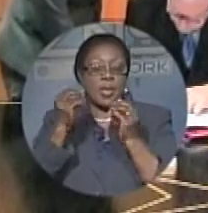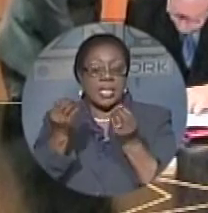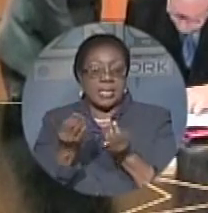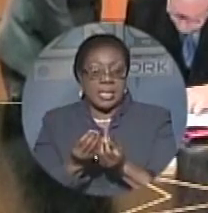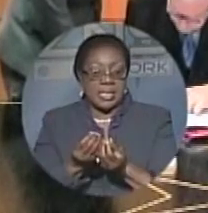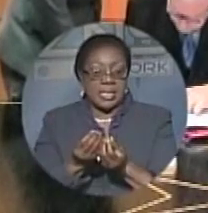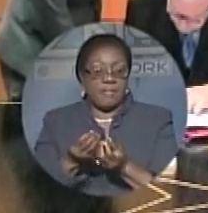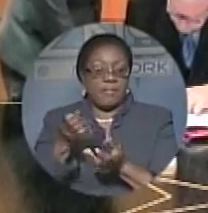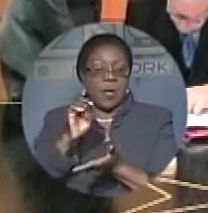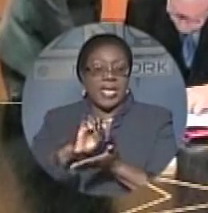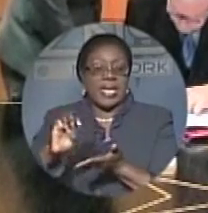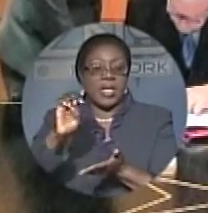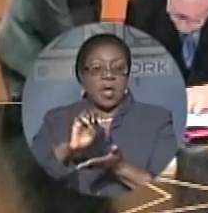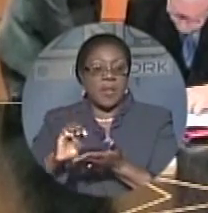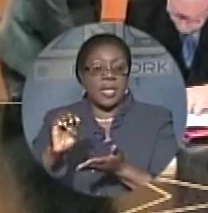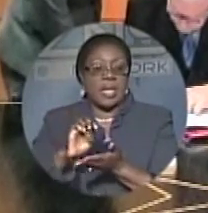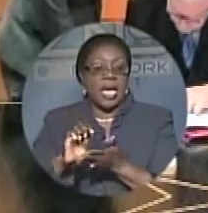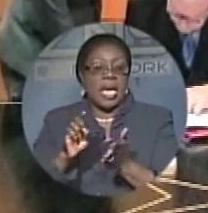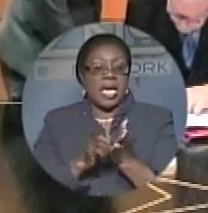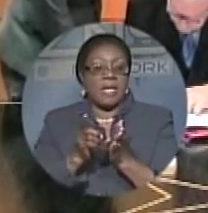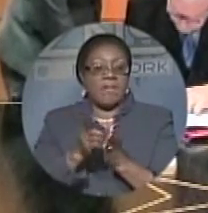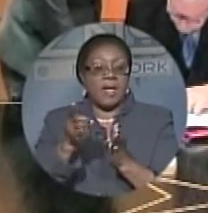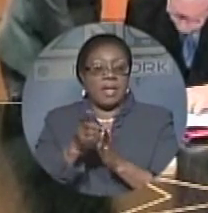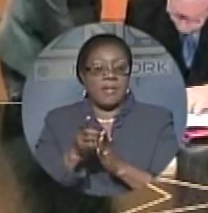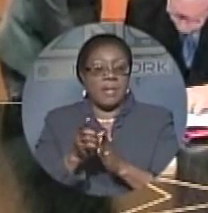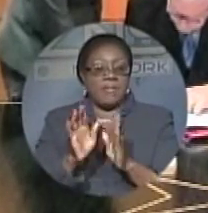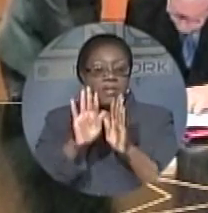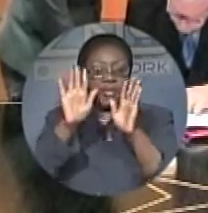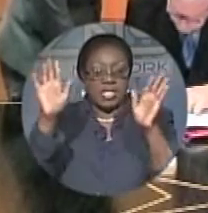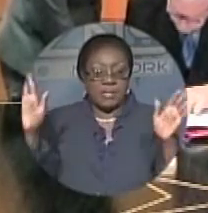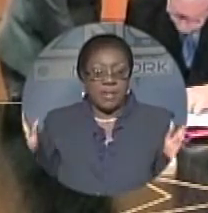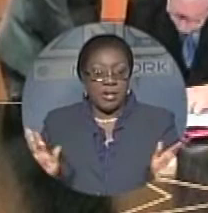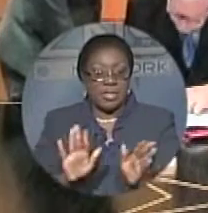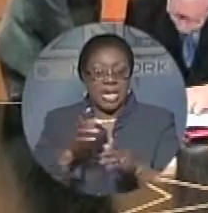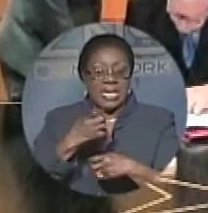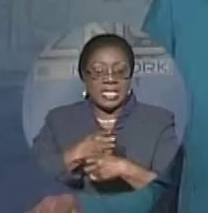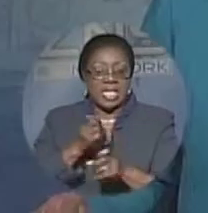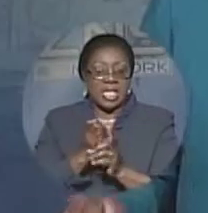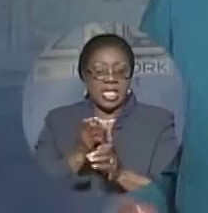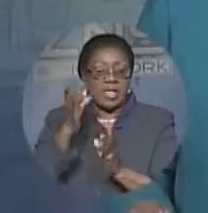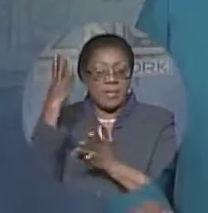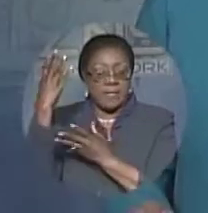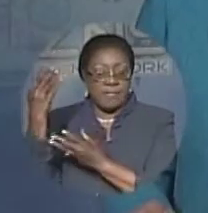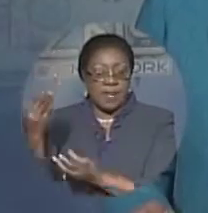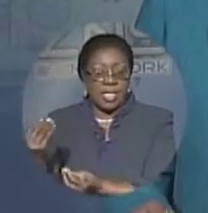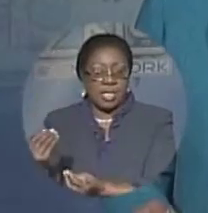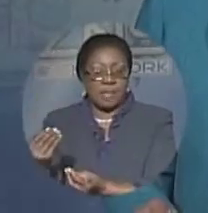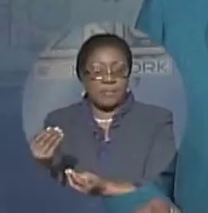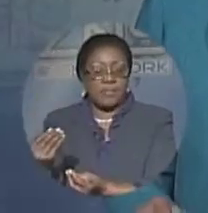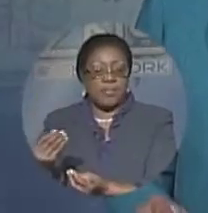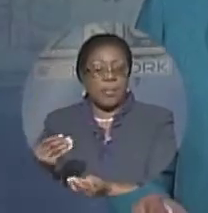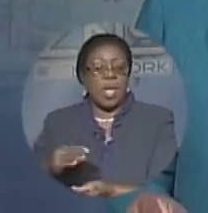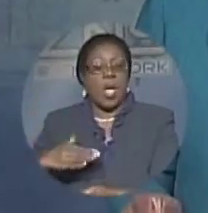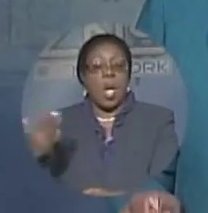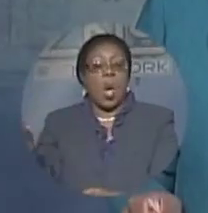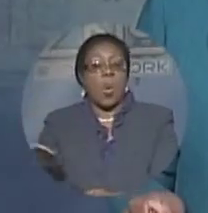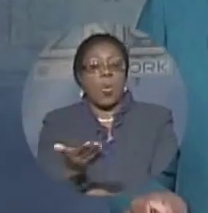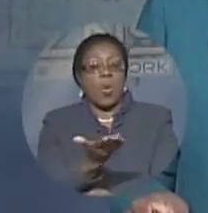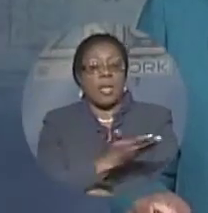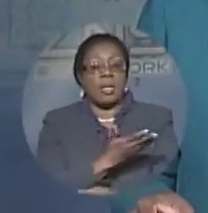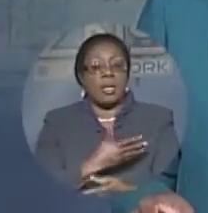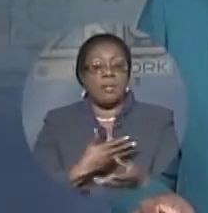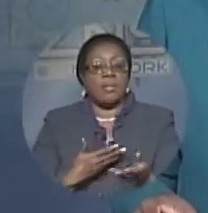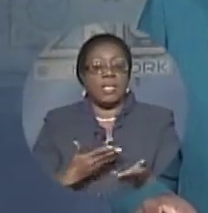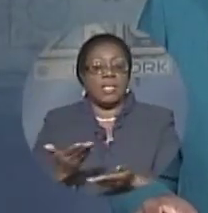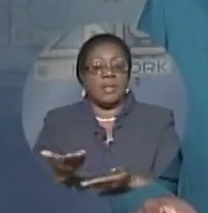and Development Global Forum on Transparency and Exchange of Information. A welcome reception was held this week for the